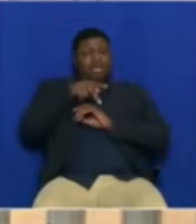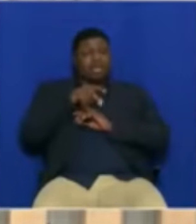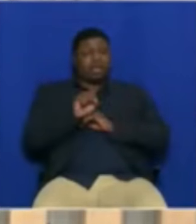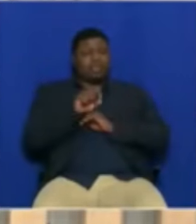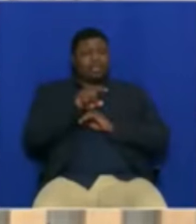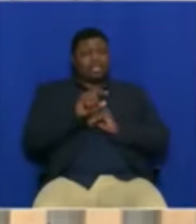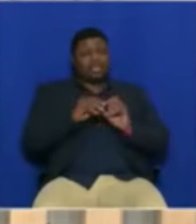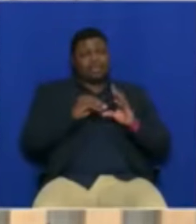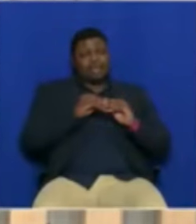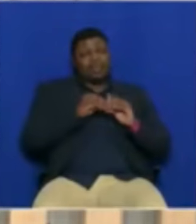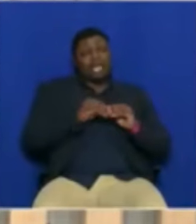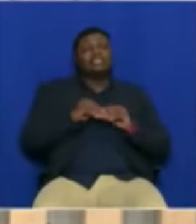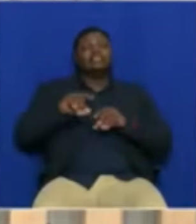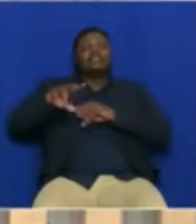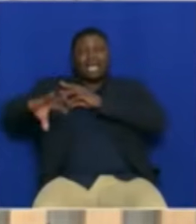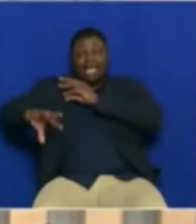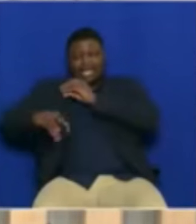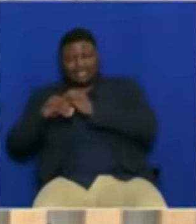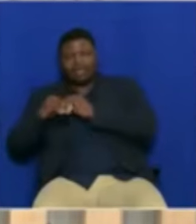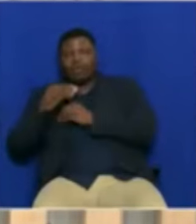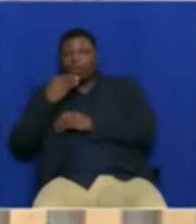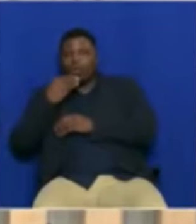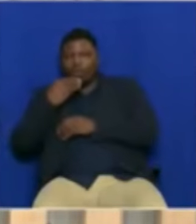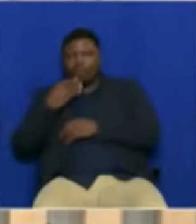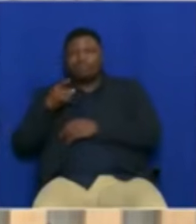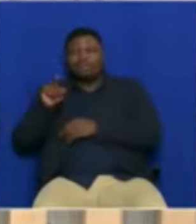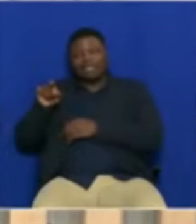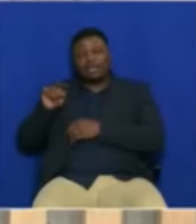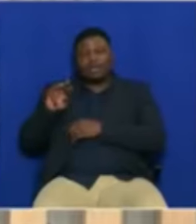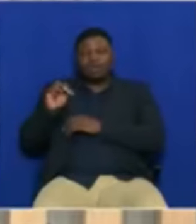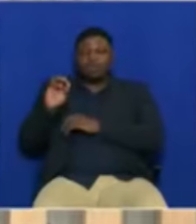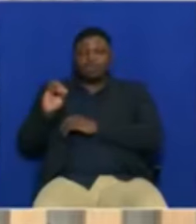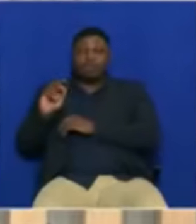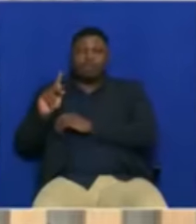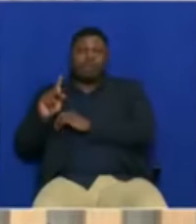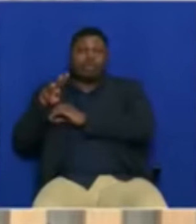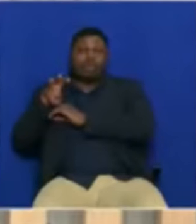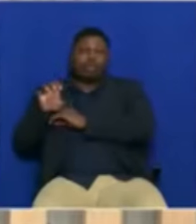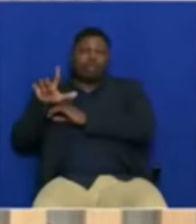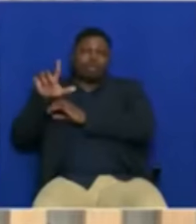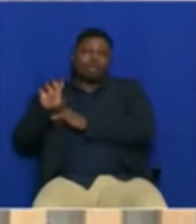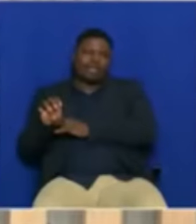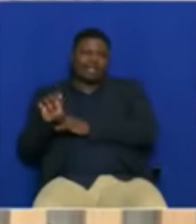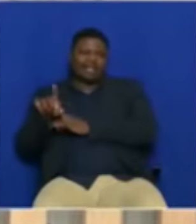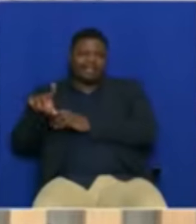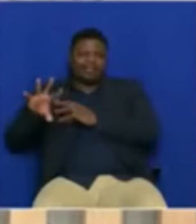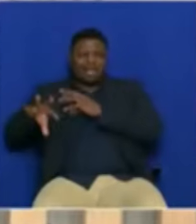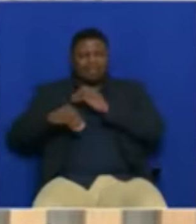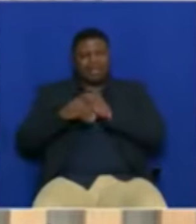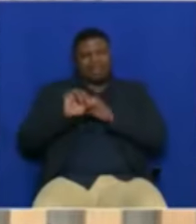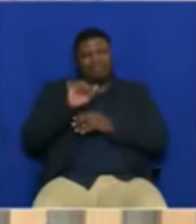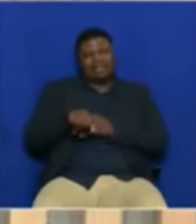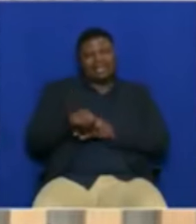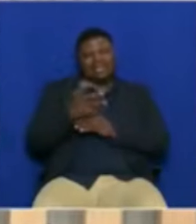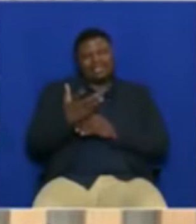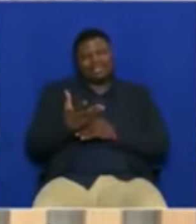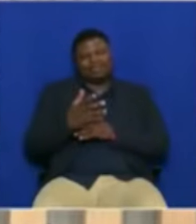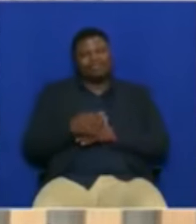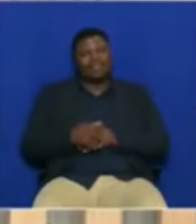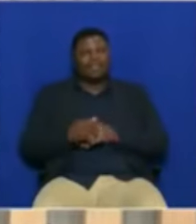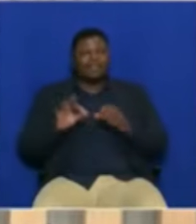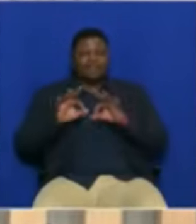request. You recall that issuing such a summons, right? Yes. Oh, then I didn't want to quit. File 3,